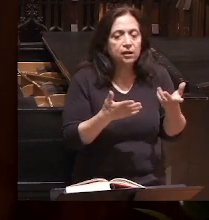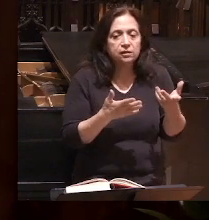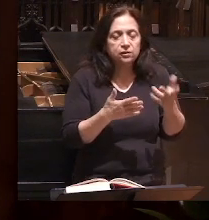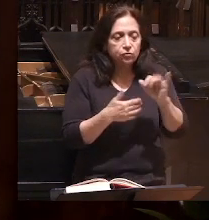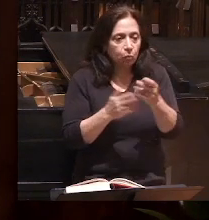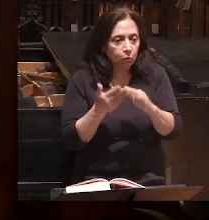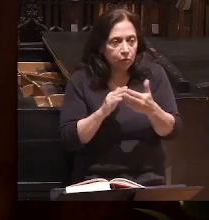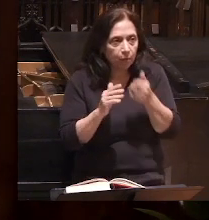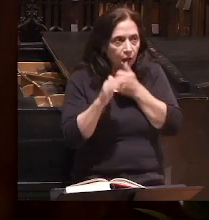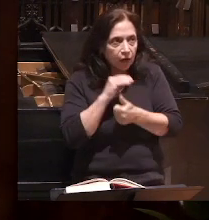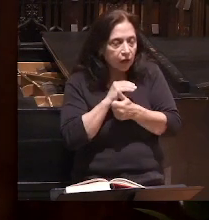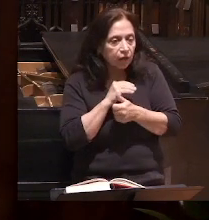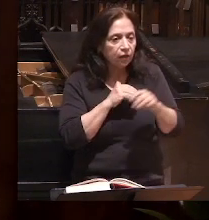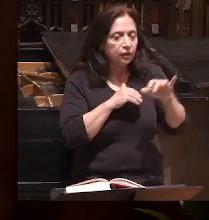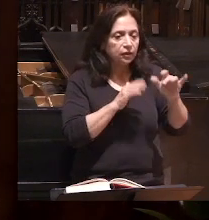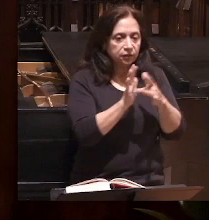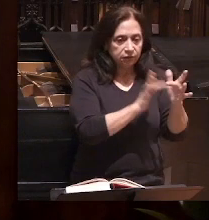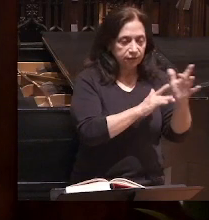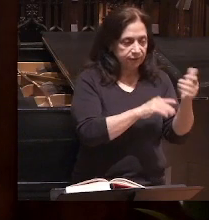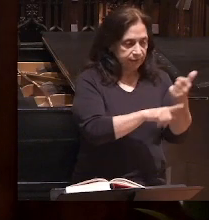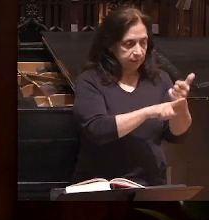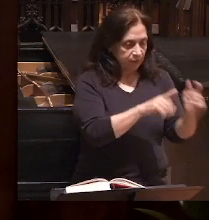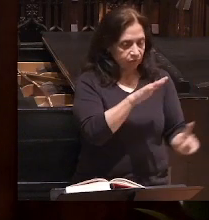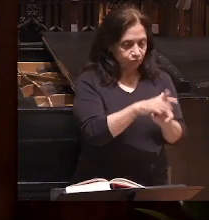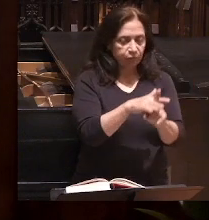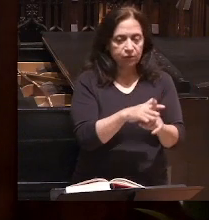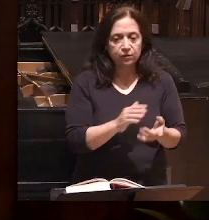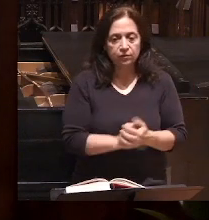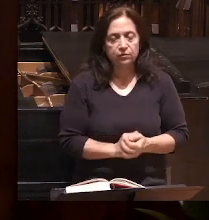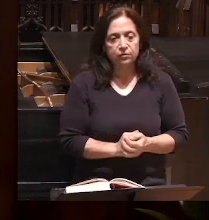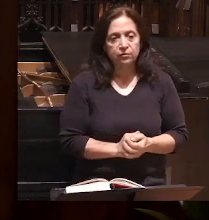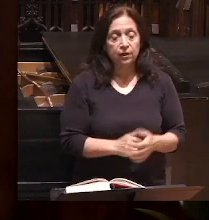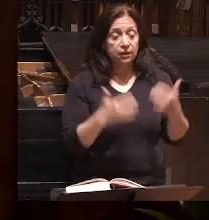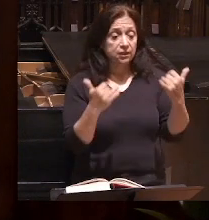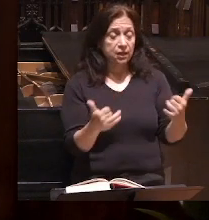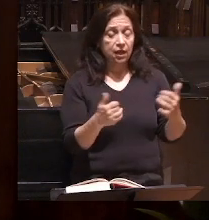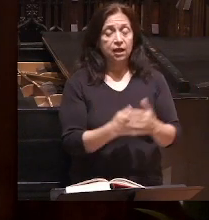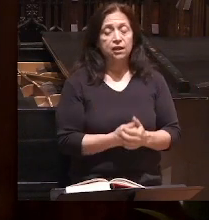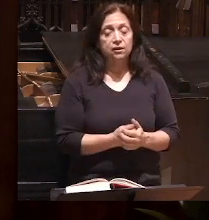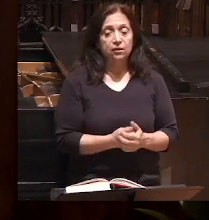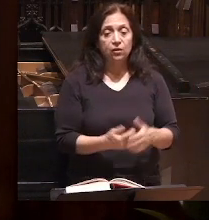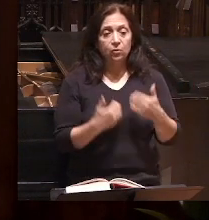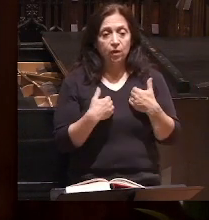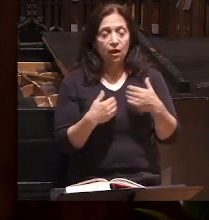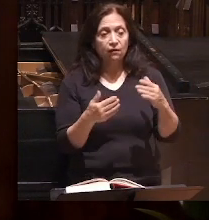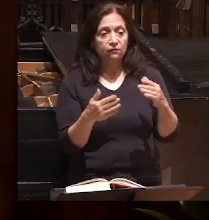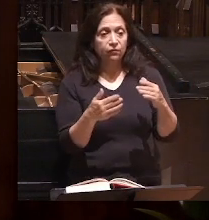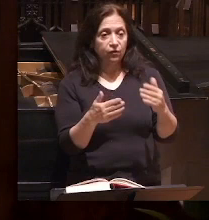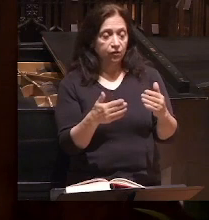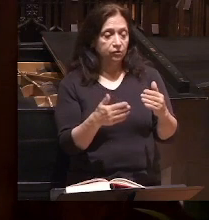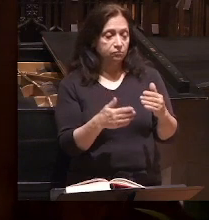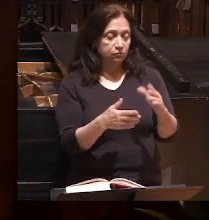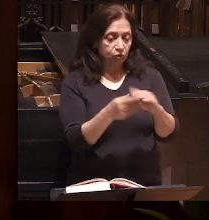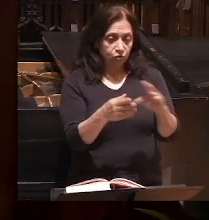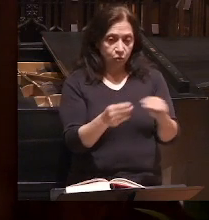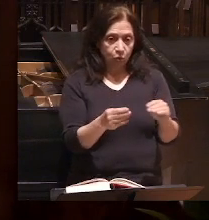Jerusalem, and Jesus appears. And today, we have the story of